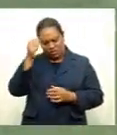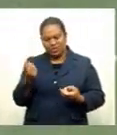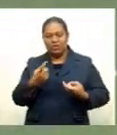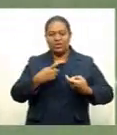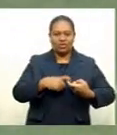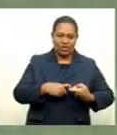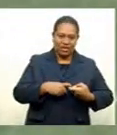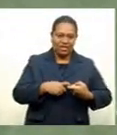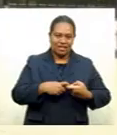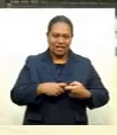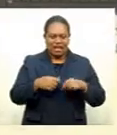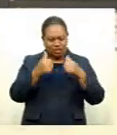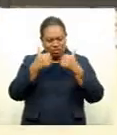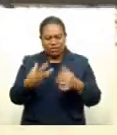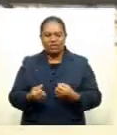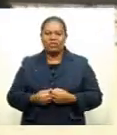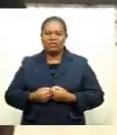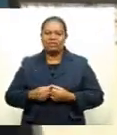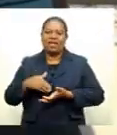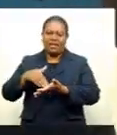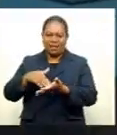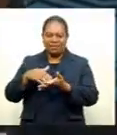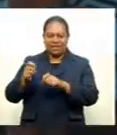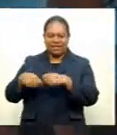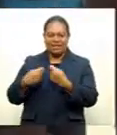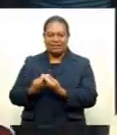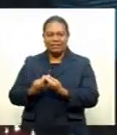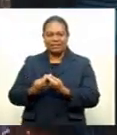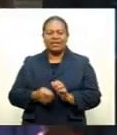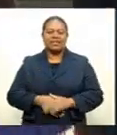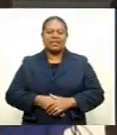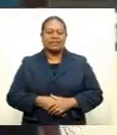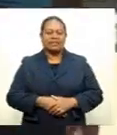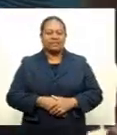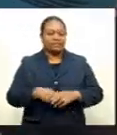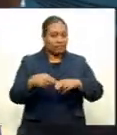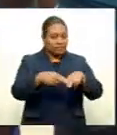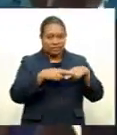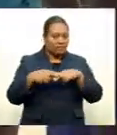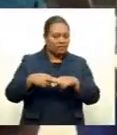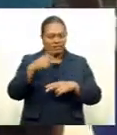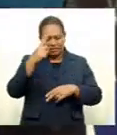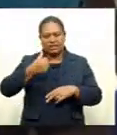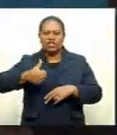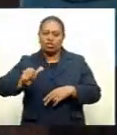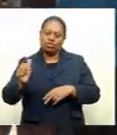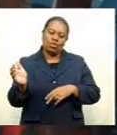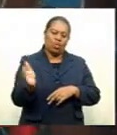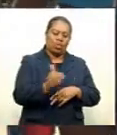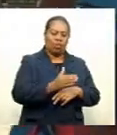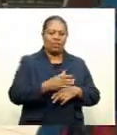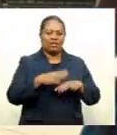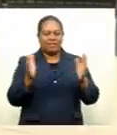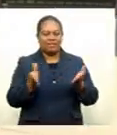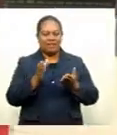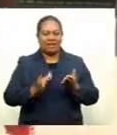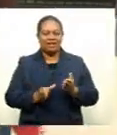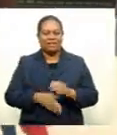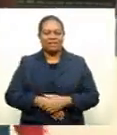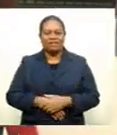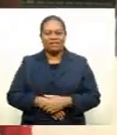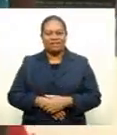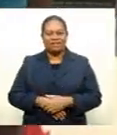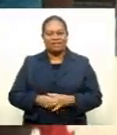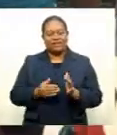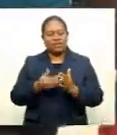major boost to the boys. As per the agreement with the tournament organizers, Fiji may use all players. There's a maximum that you can take onto